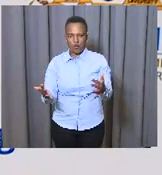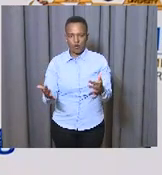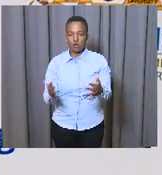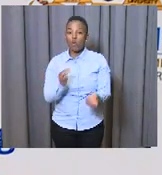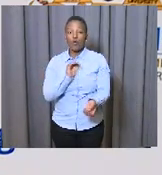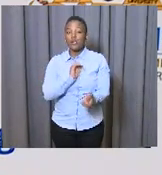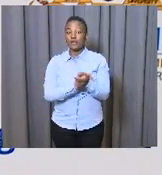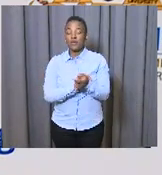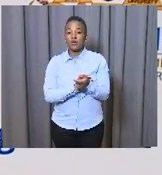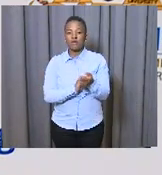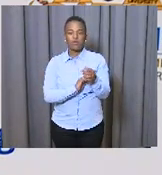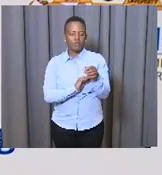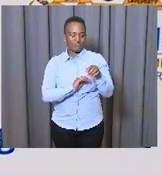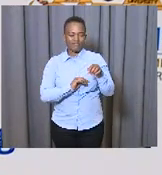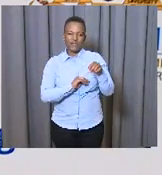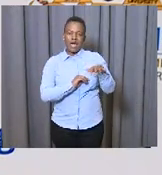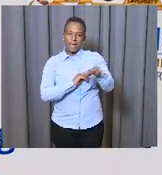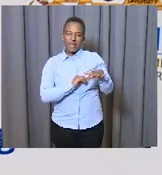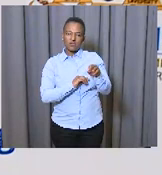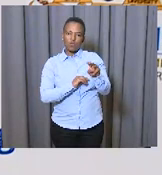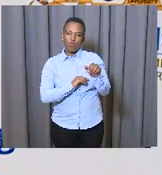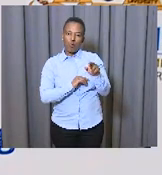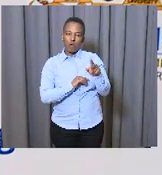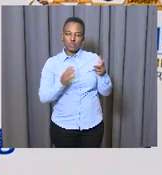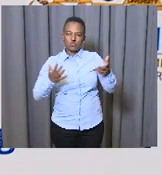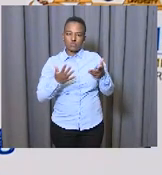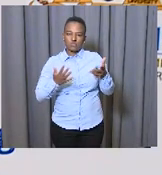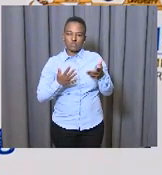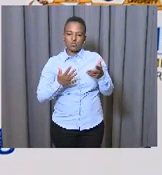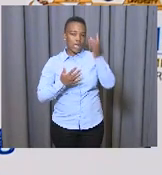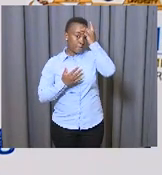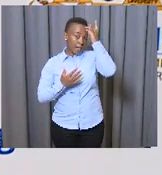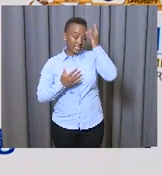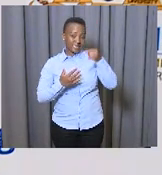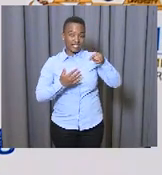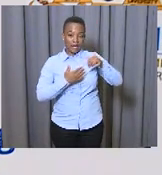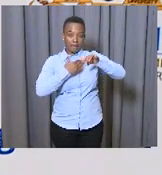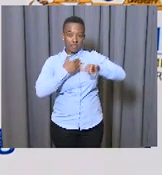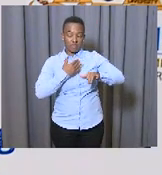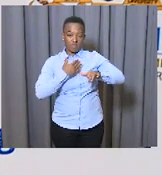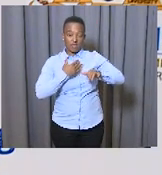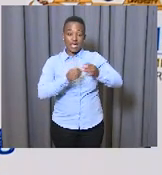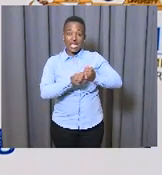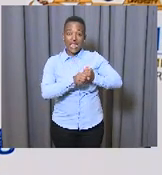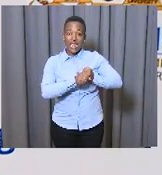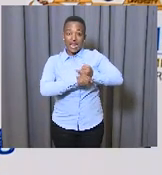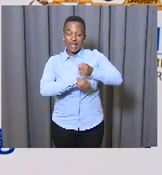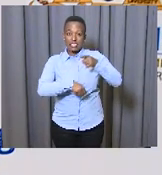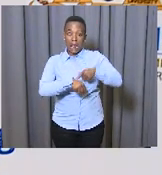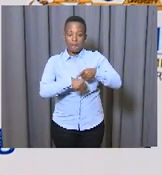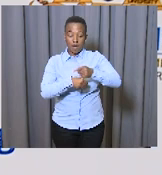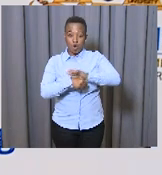in the various wards? Where were we in March at the early outbreak of the